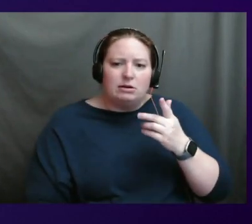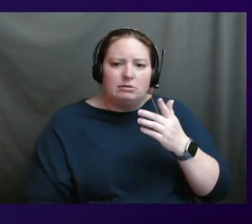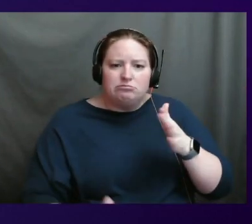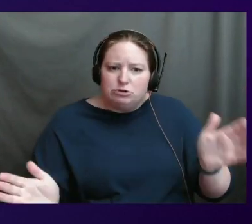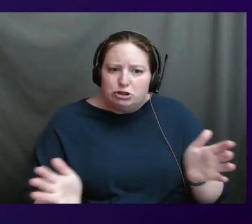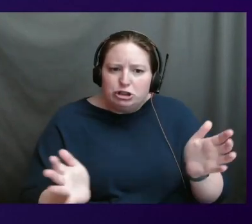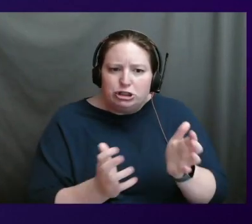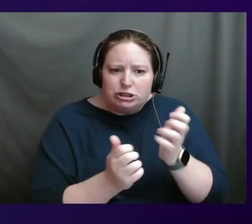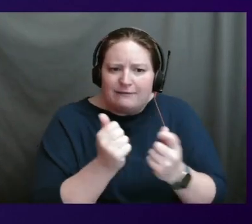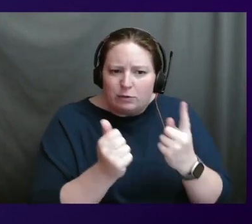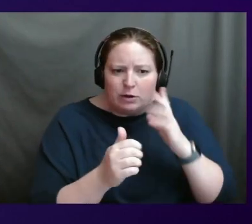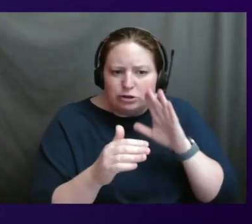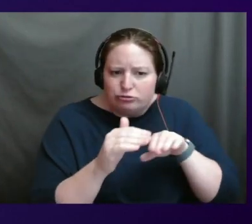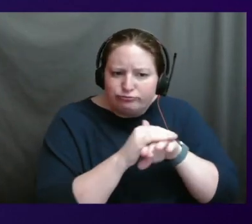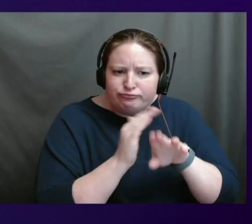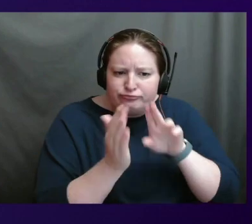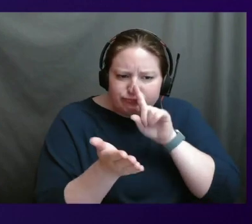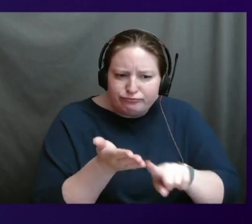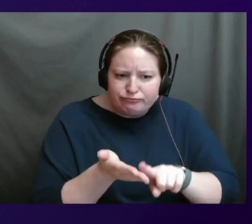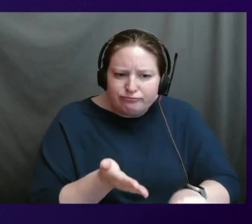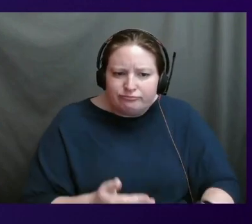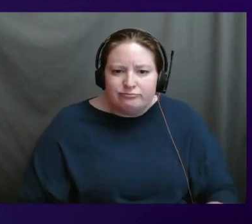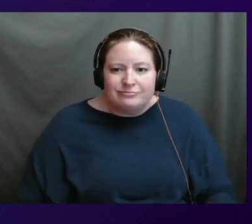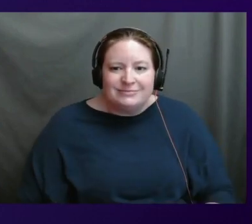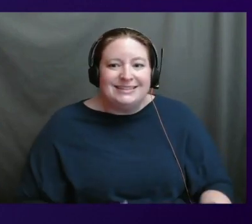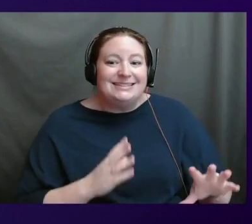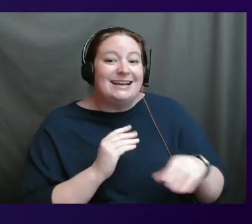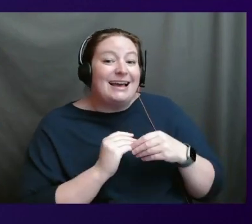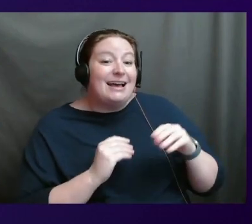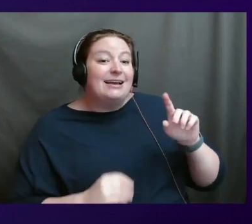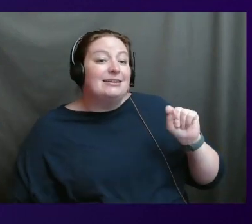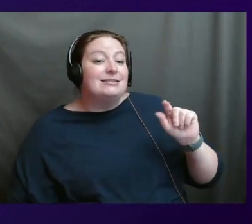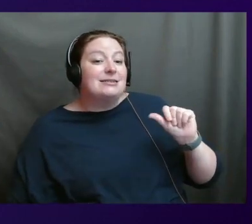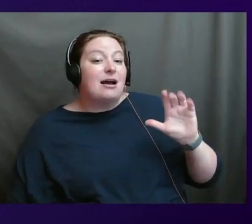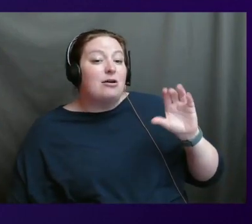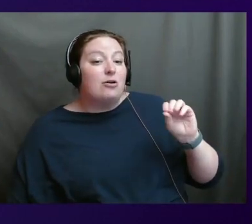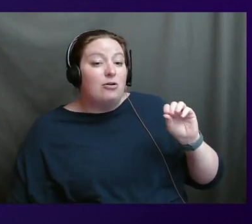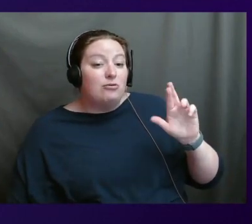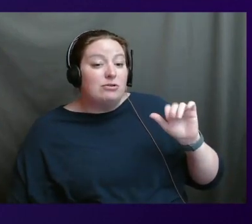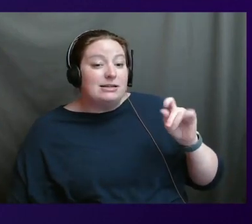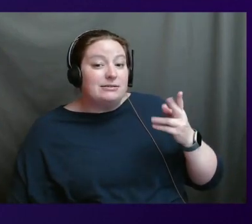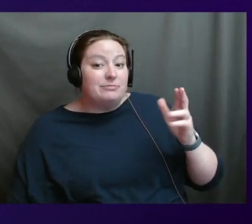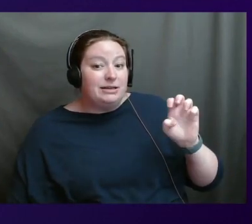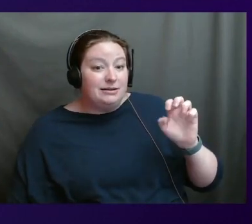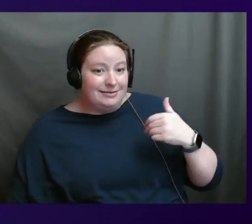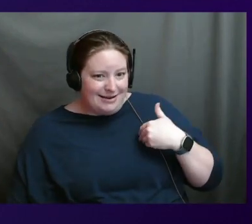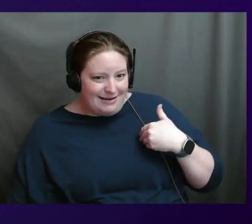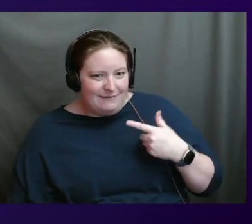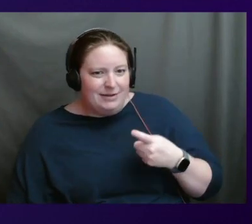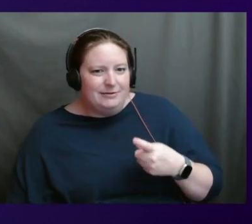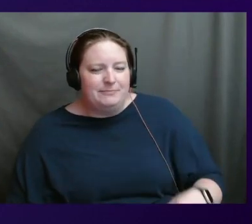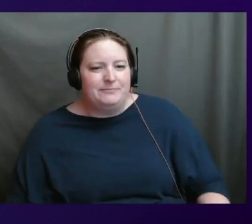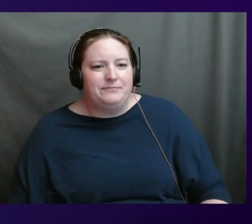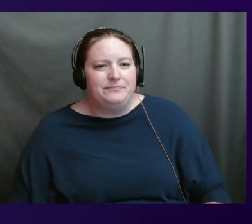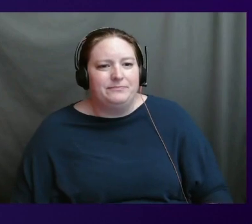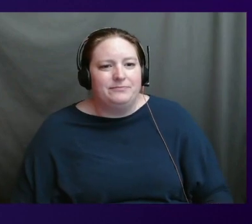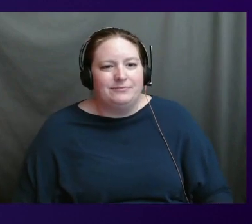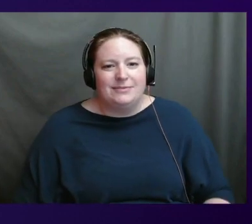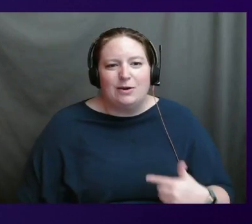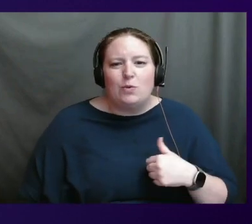let's add in a taco recipe that I have right here. Yeah, we're gonna keep going. I